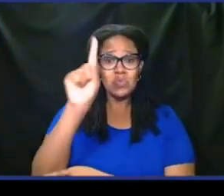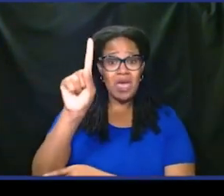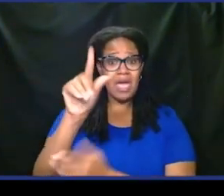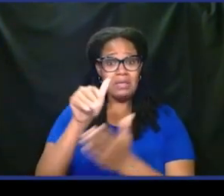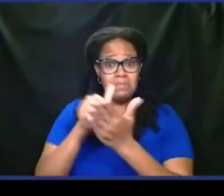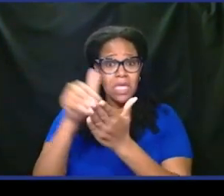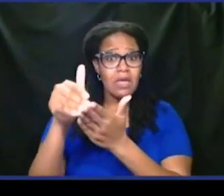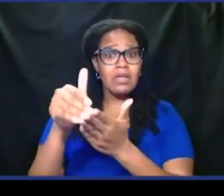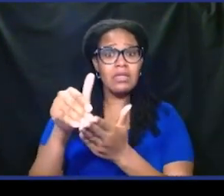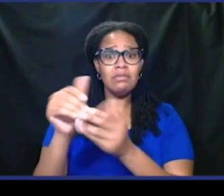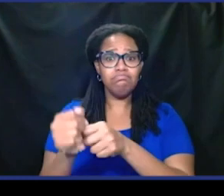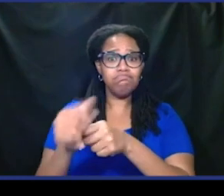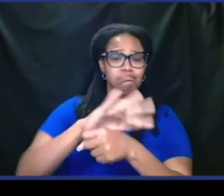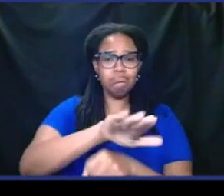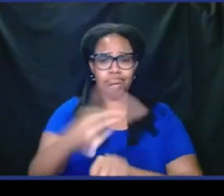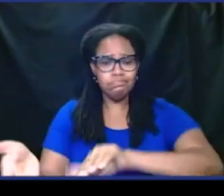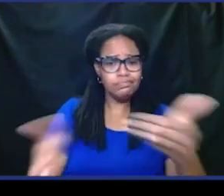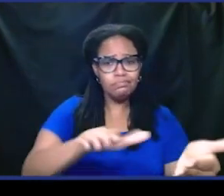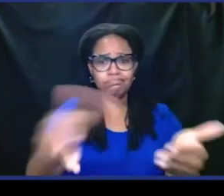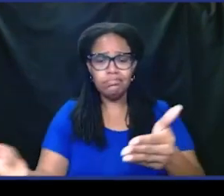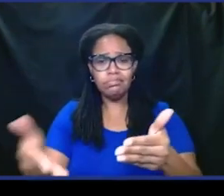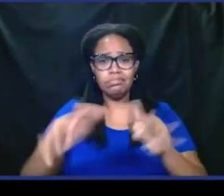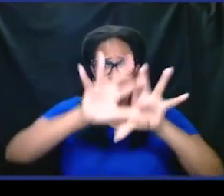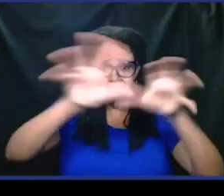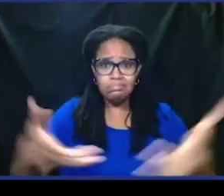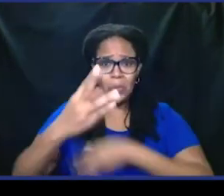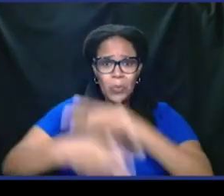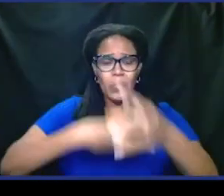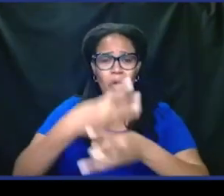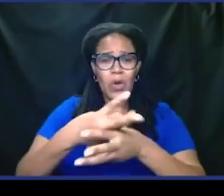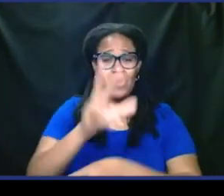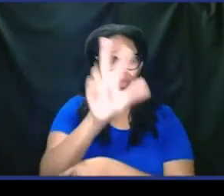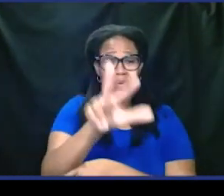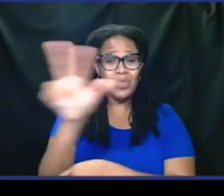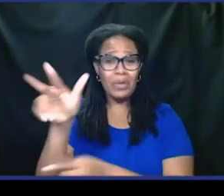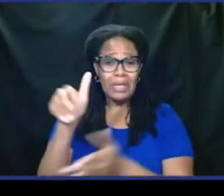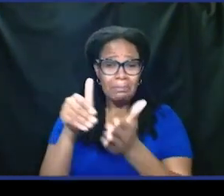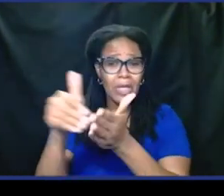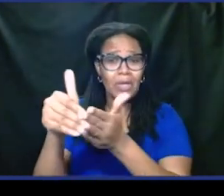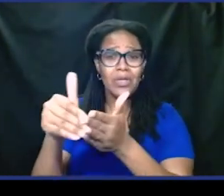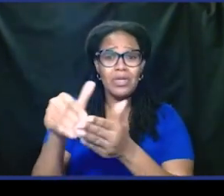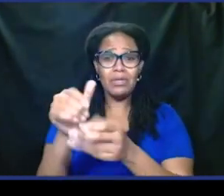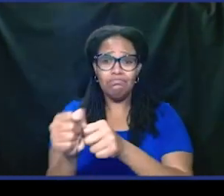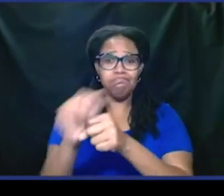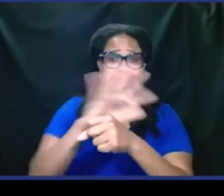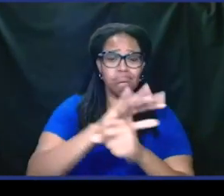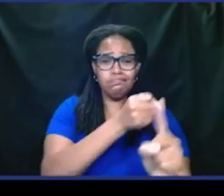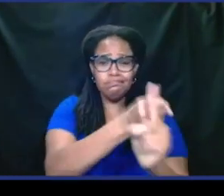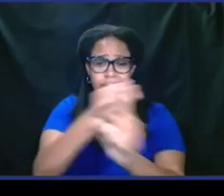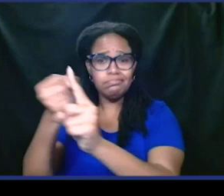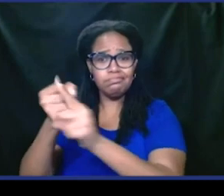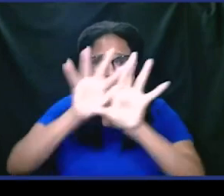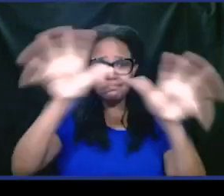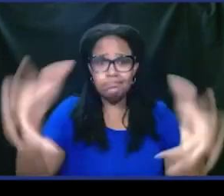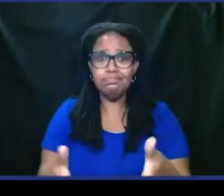1 million COVID-19 deaths worldwide. 33 million COVID-19 cases worldwide.